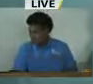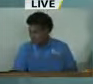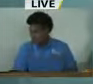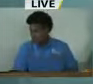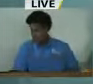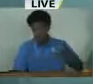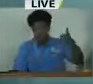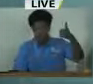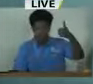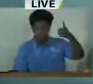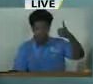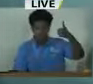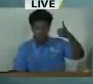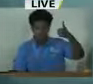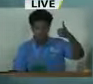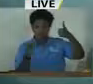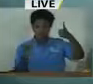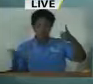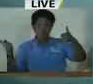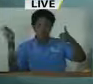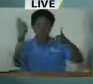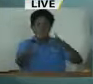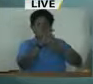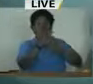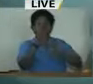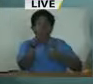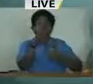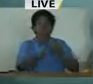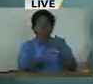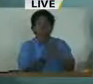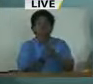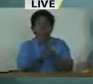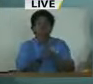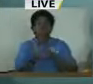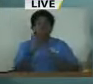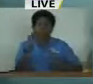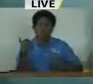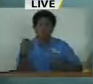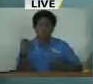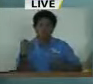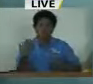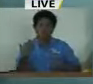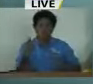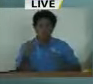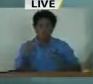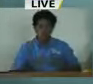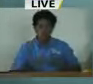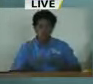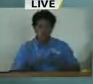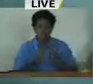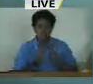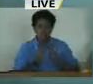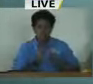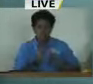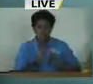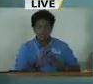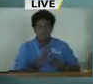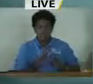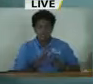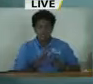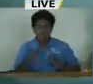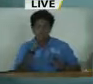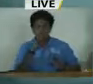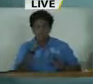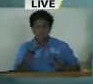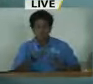One, which is important, and this came out very strongly in the meeting of the women